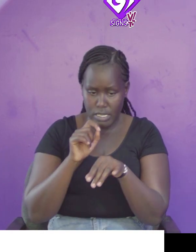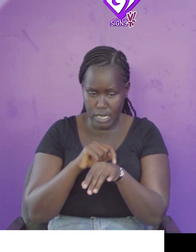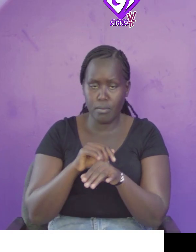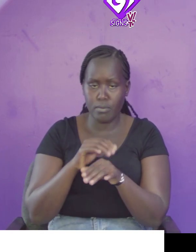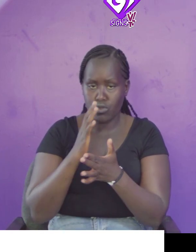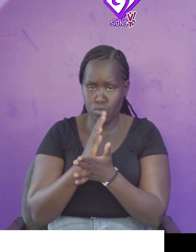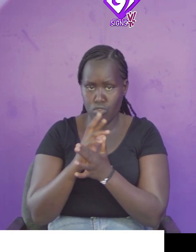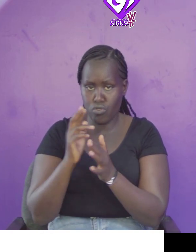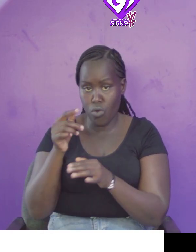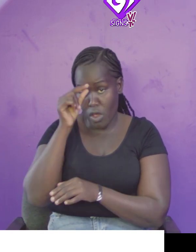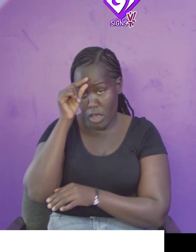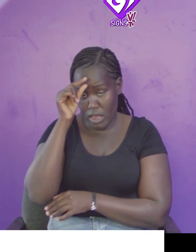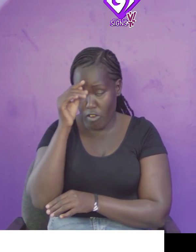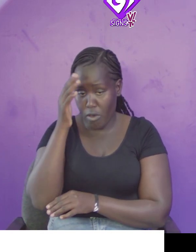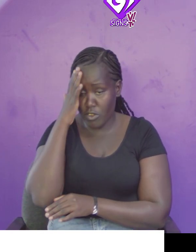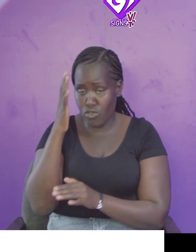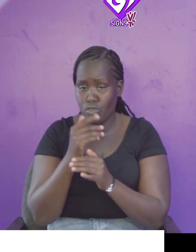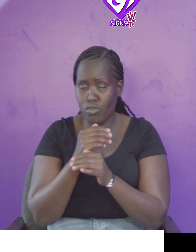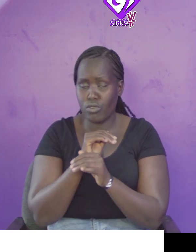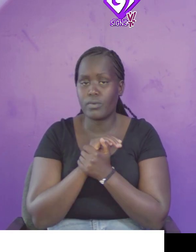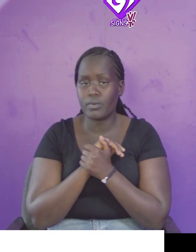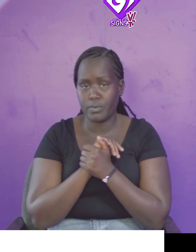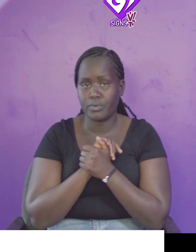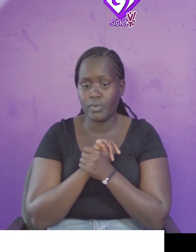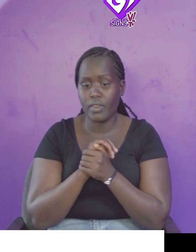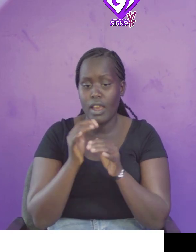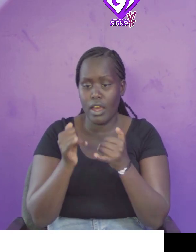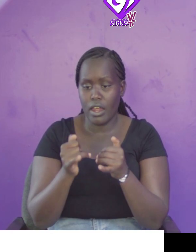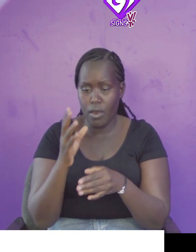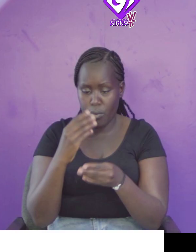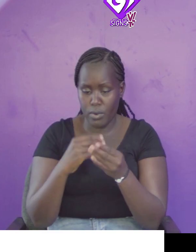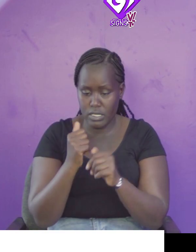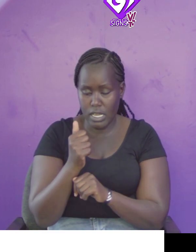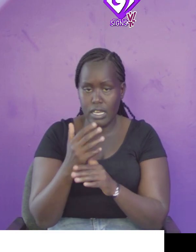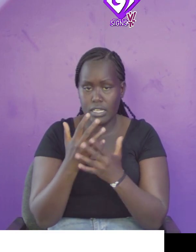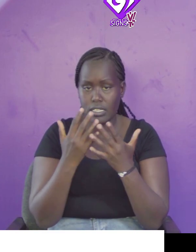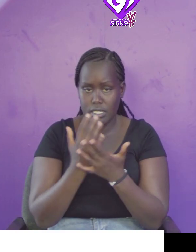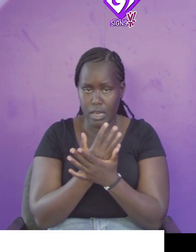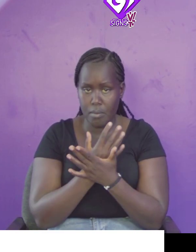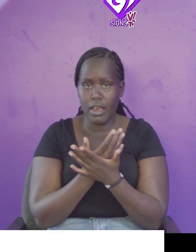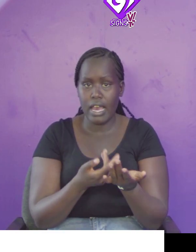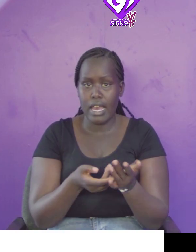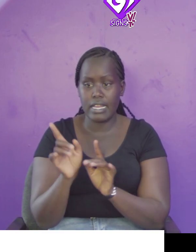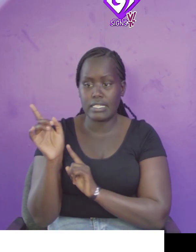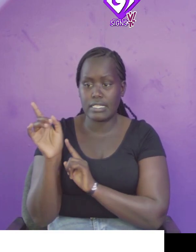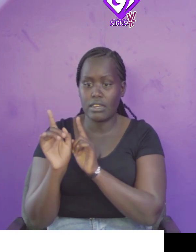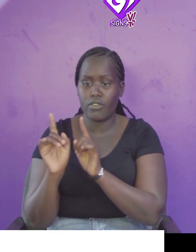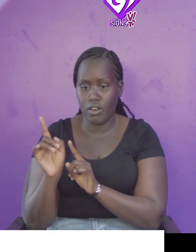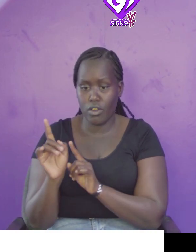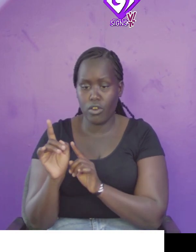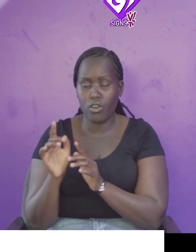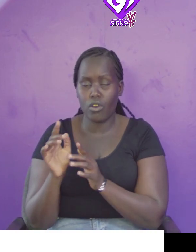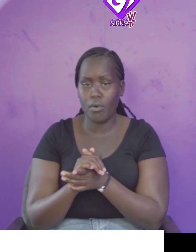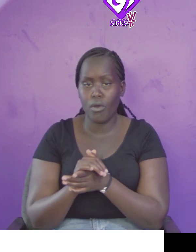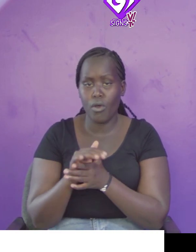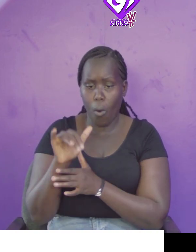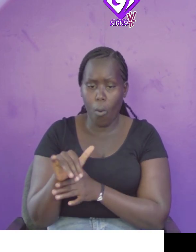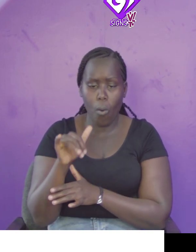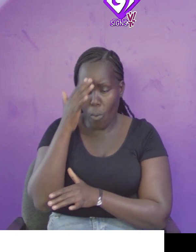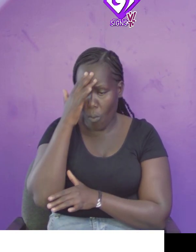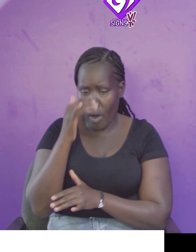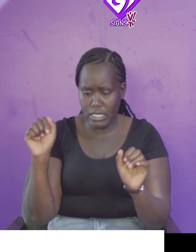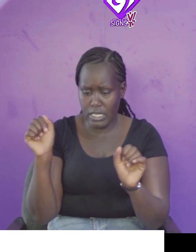never break even. Now that we are selling a stake in Safaricom, why can't the government provide that